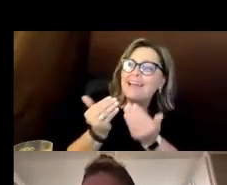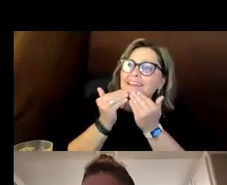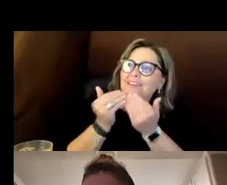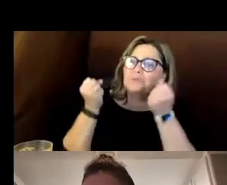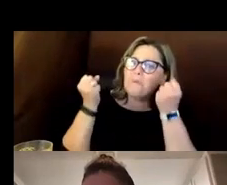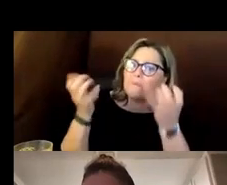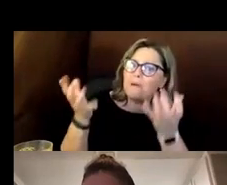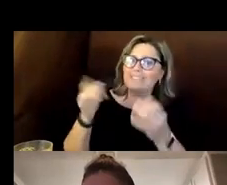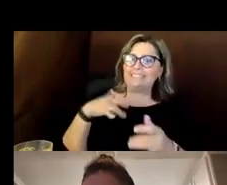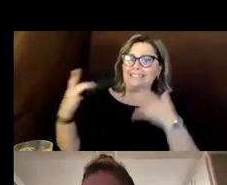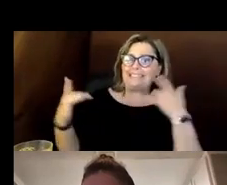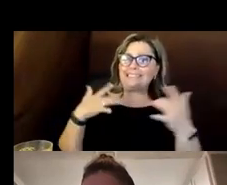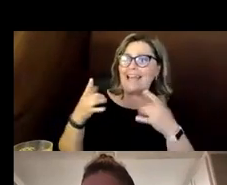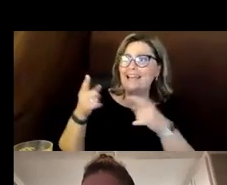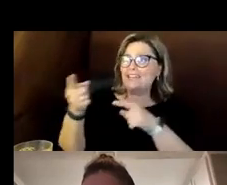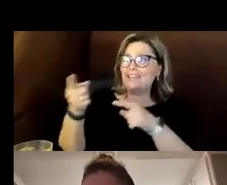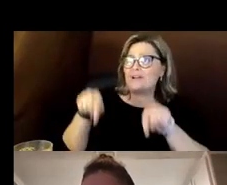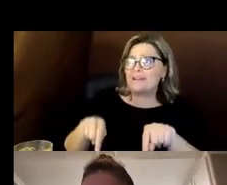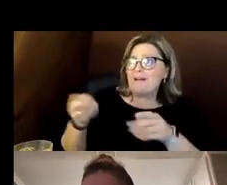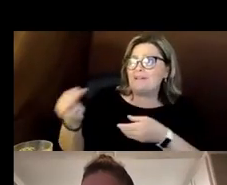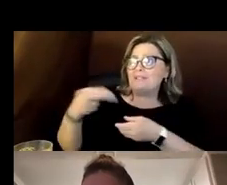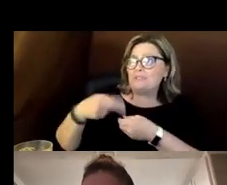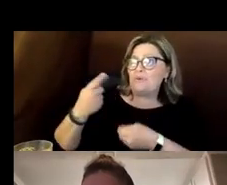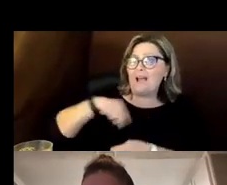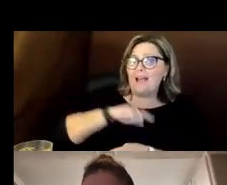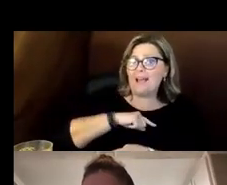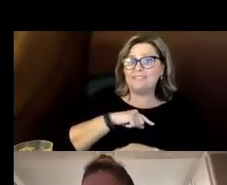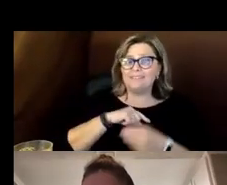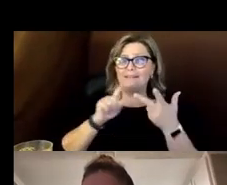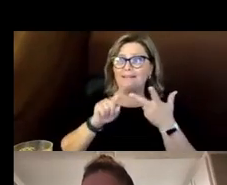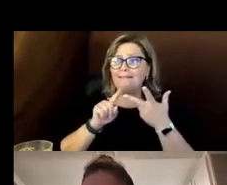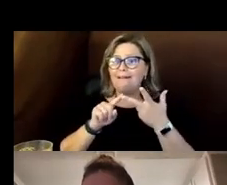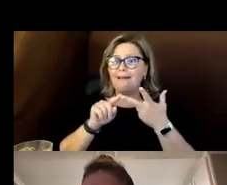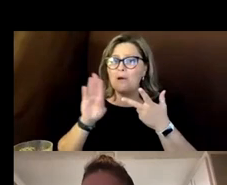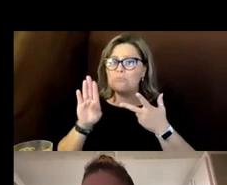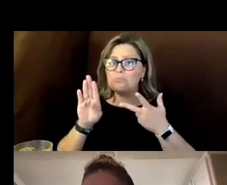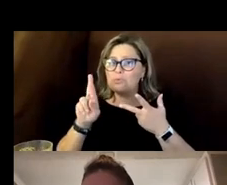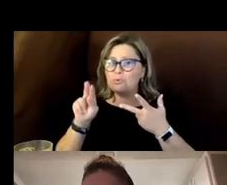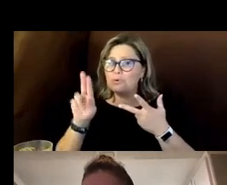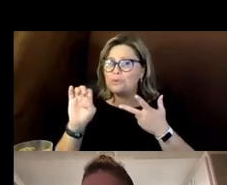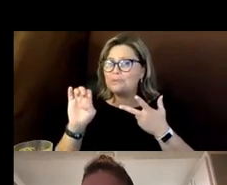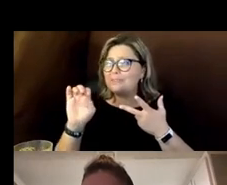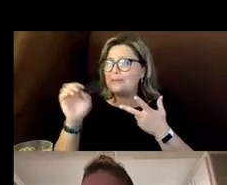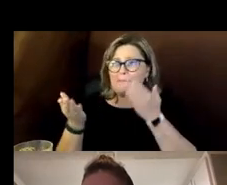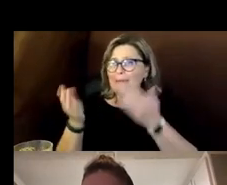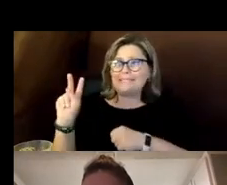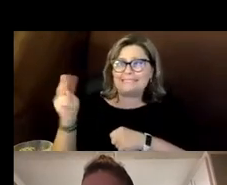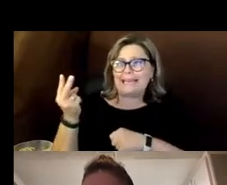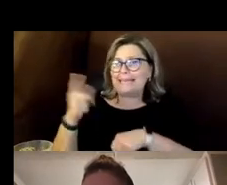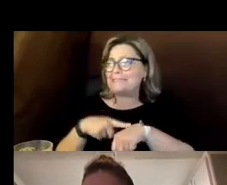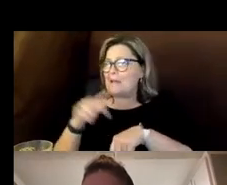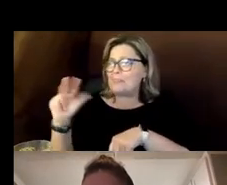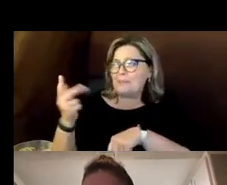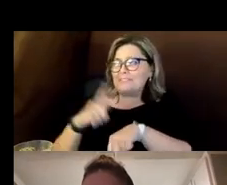it's just so exciting to have you all here with us. Bruce, this is probably your second or third time joining in. You're always such